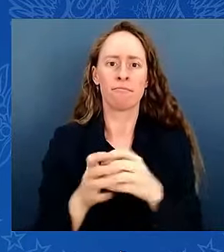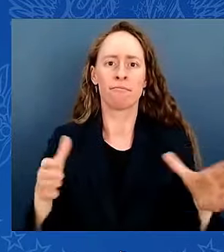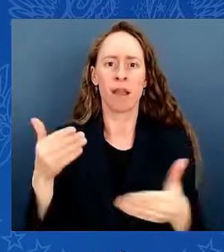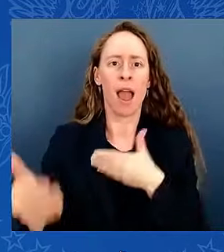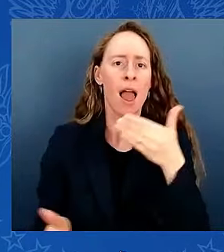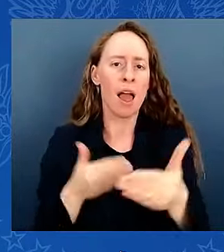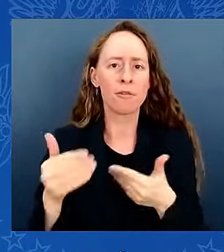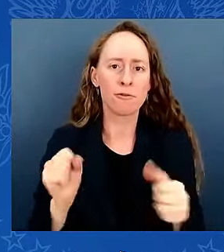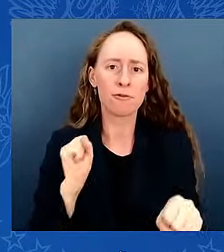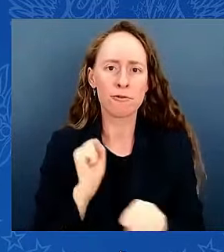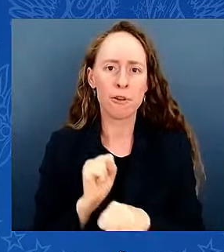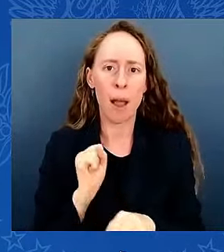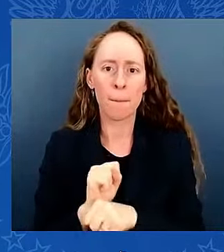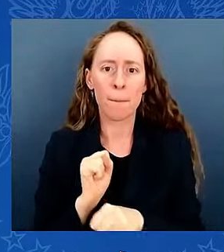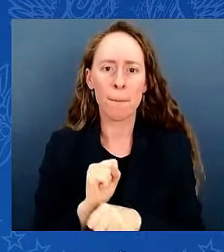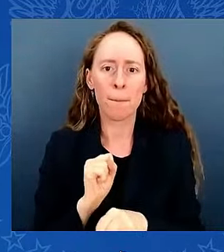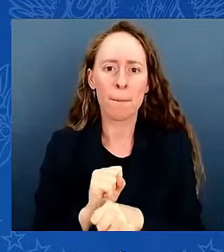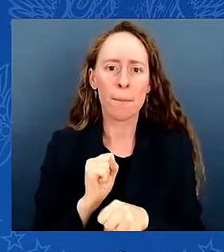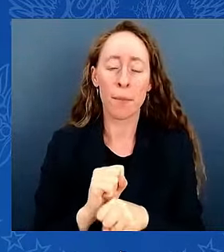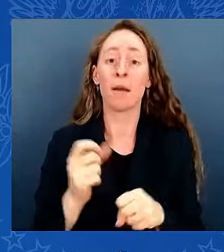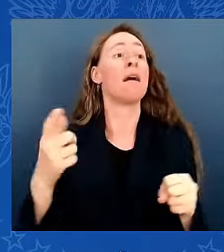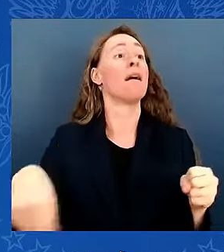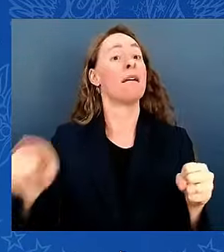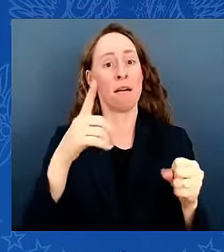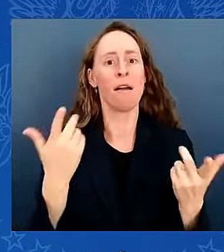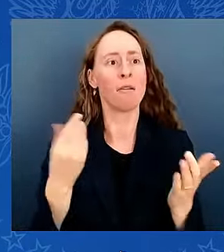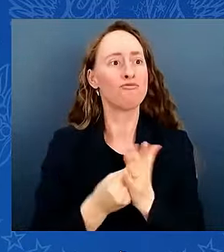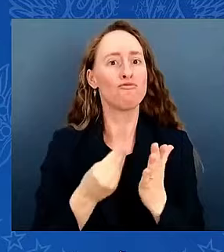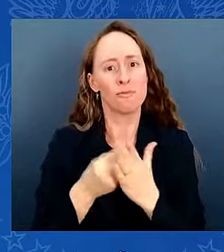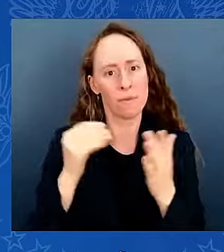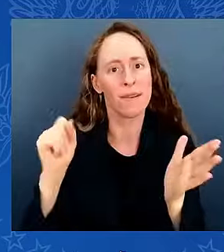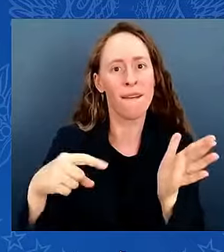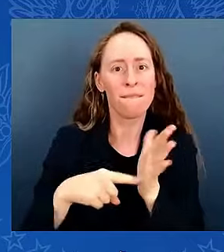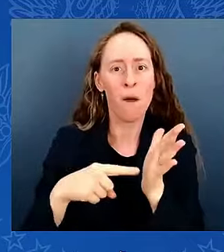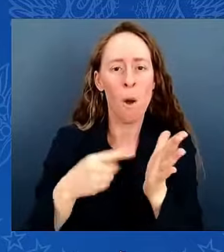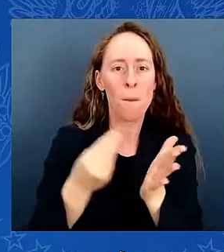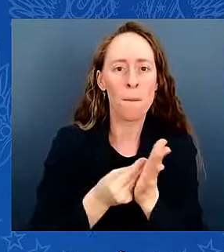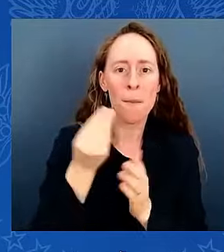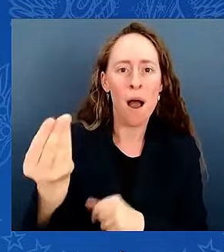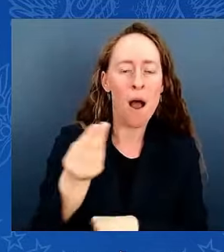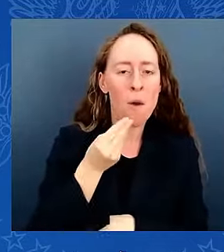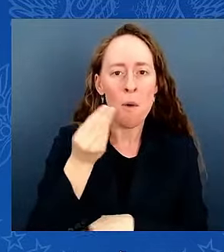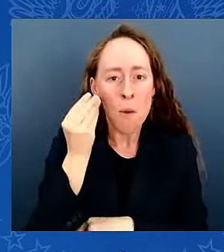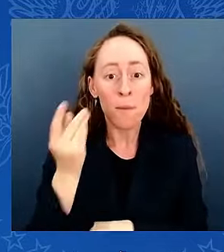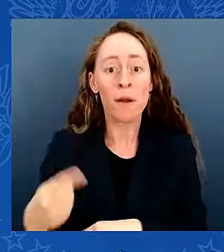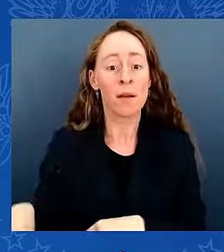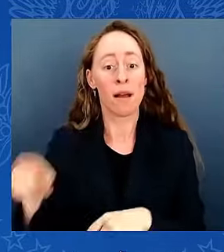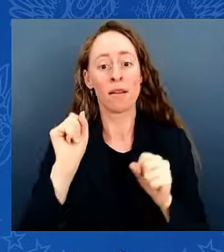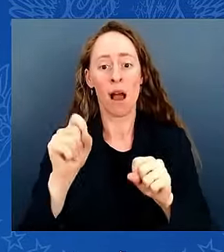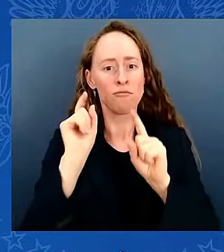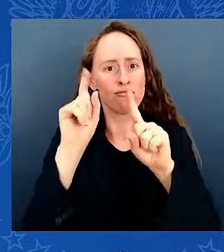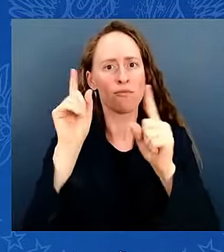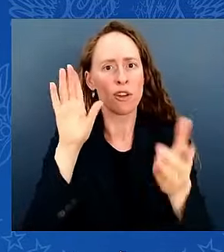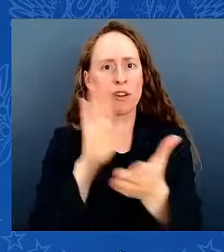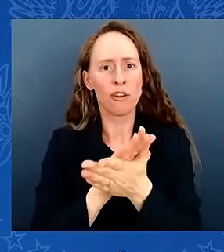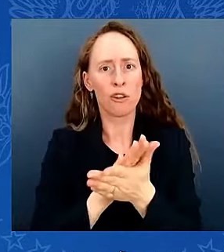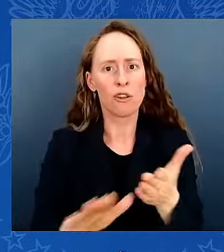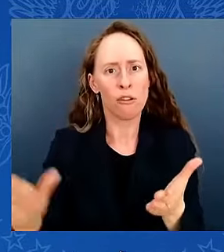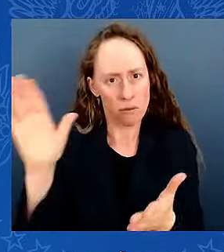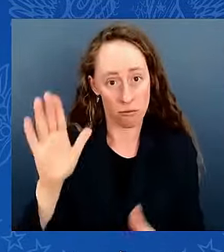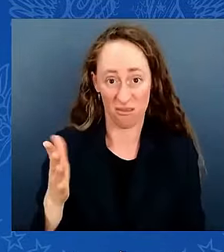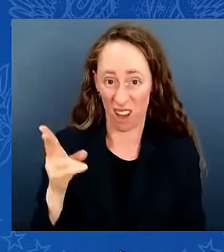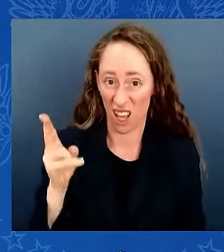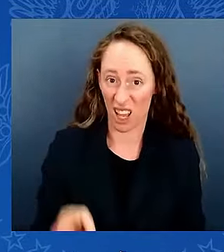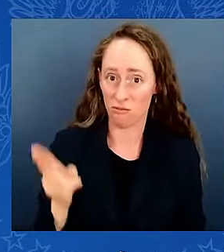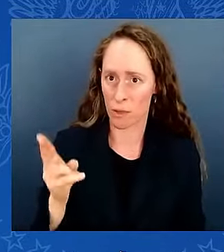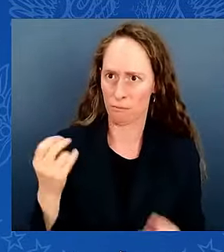educational opportunities at historic rates. This is a real progress worth celebrating. And that